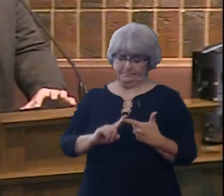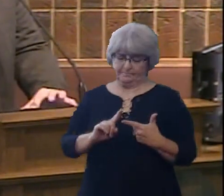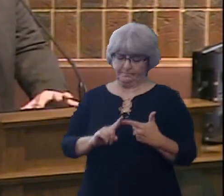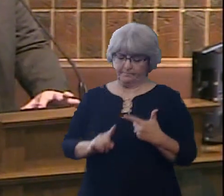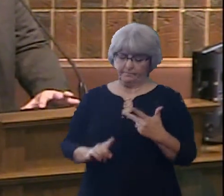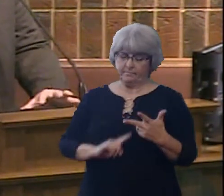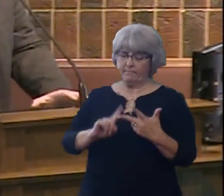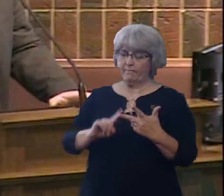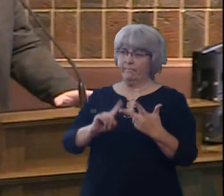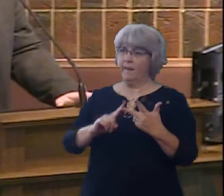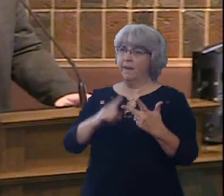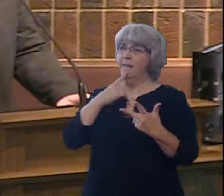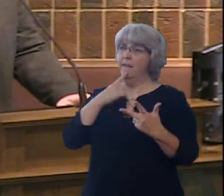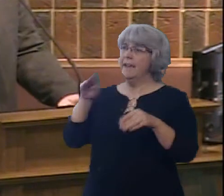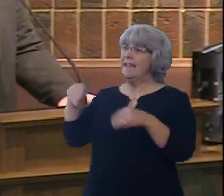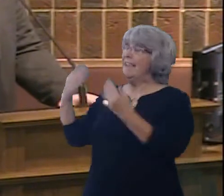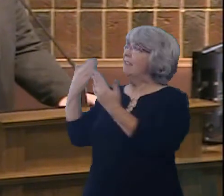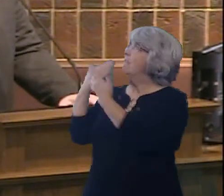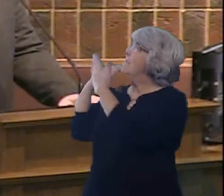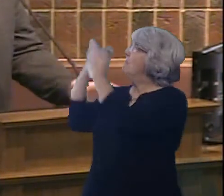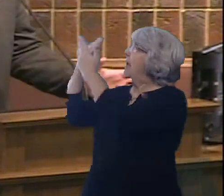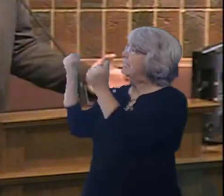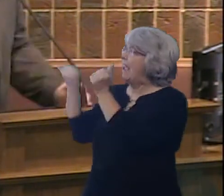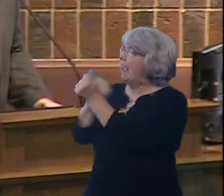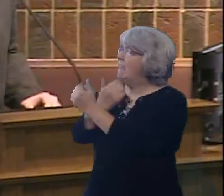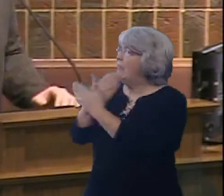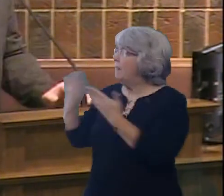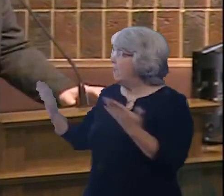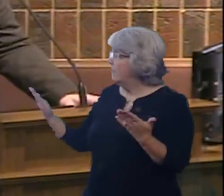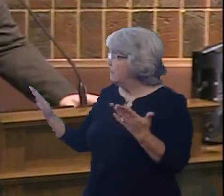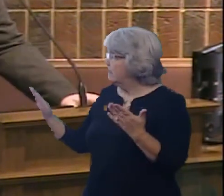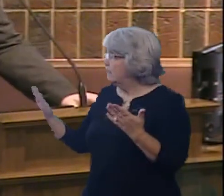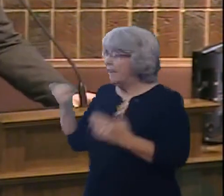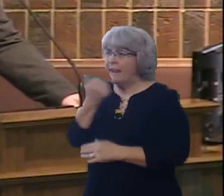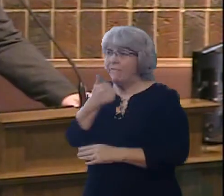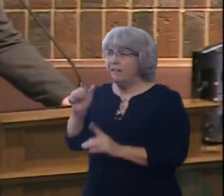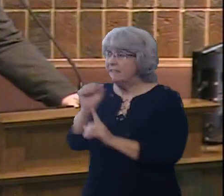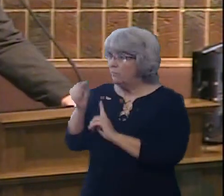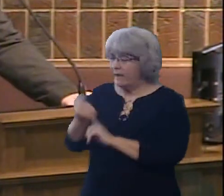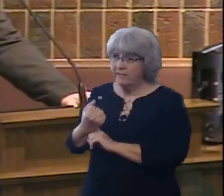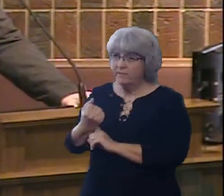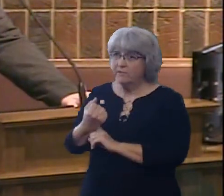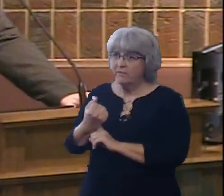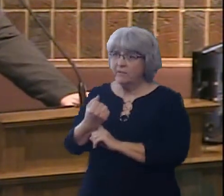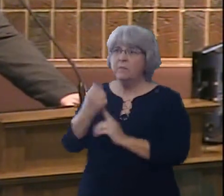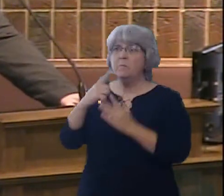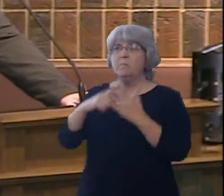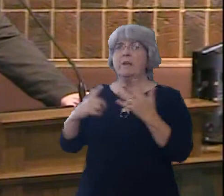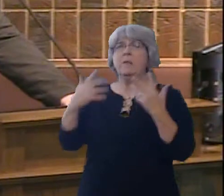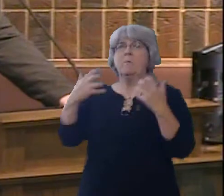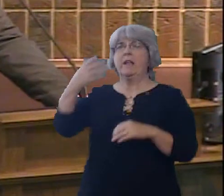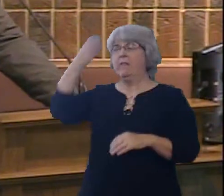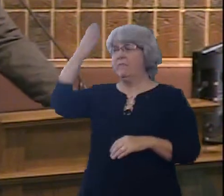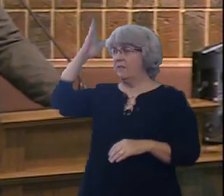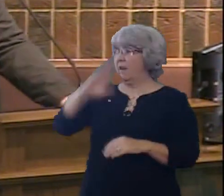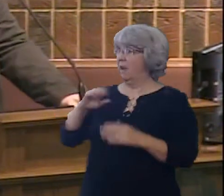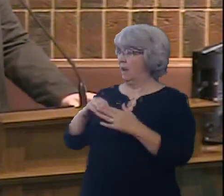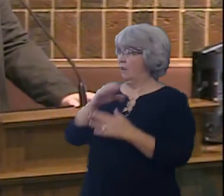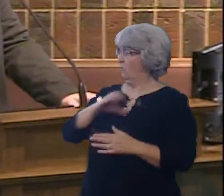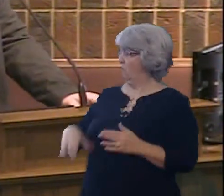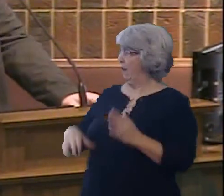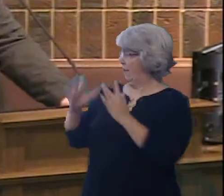give thanks in everything, or give thanks in all circumstances, for this is the will of God in Christ Jesus for